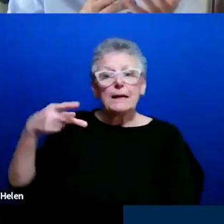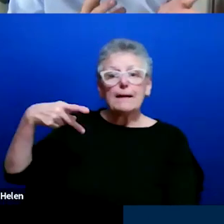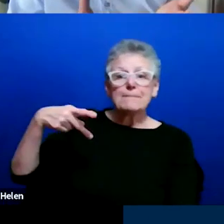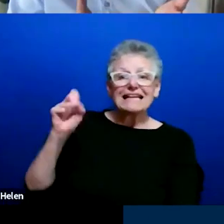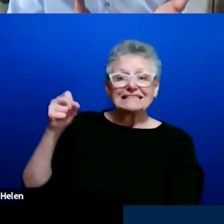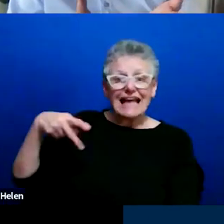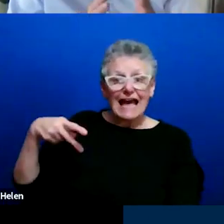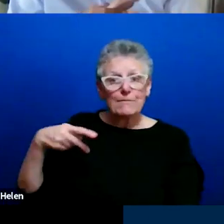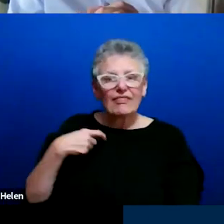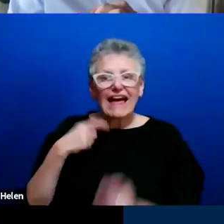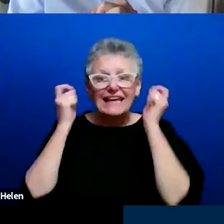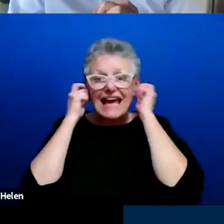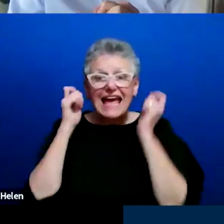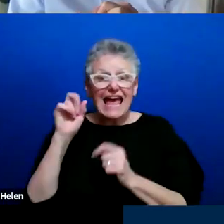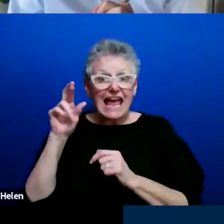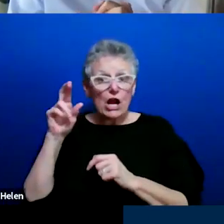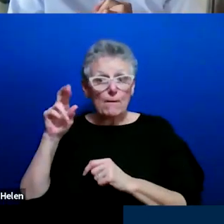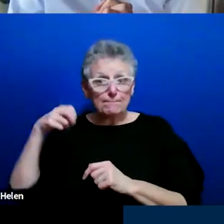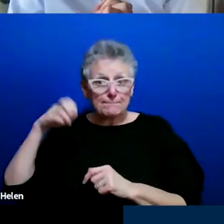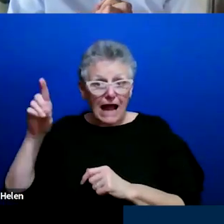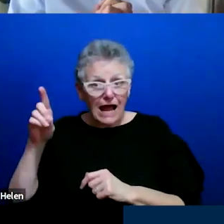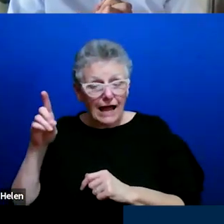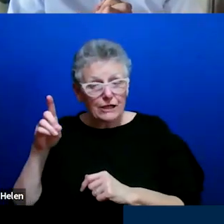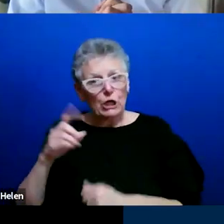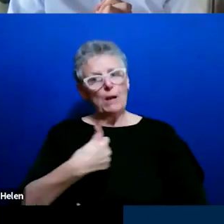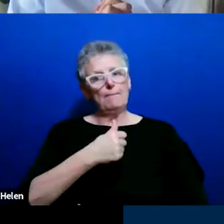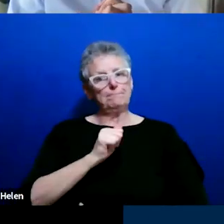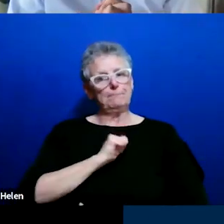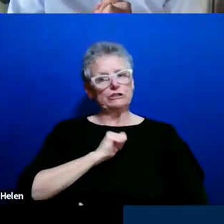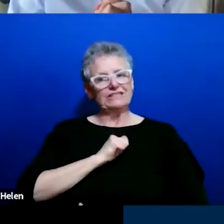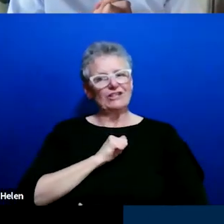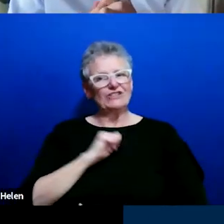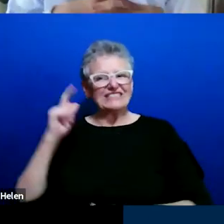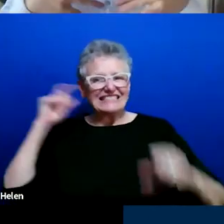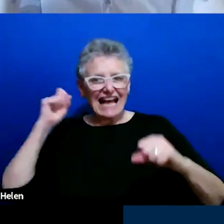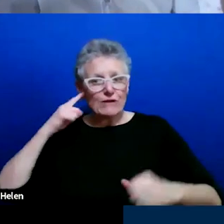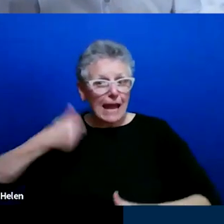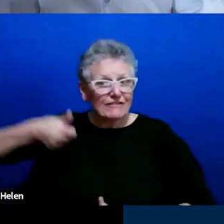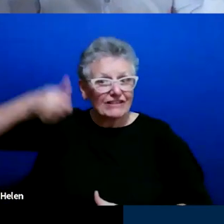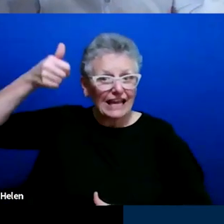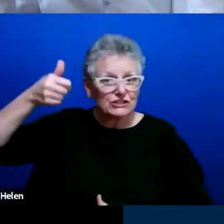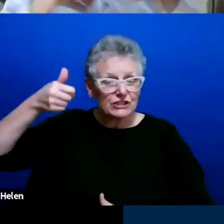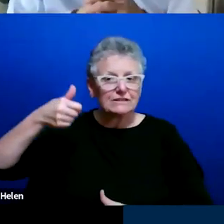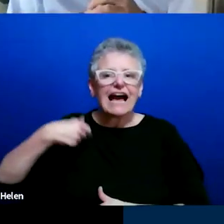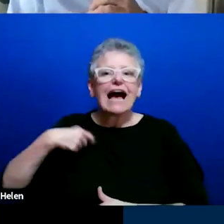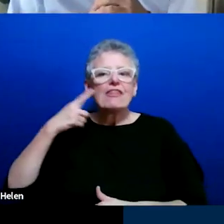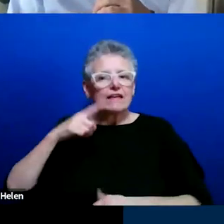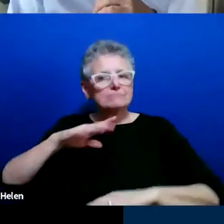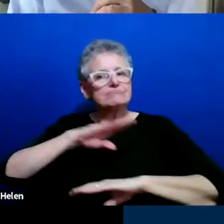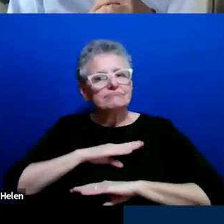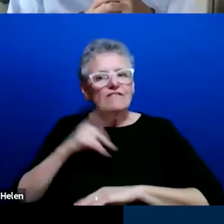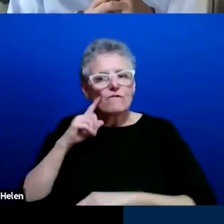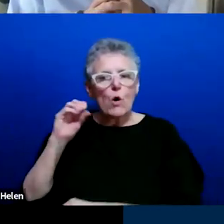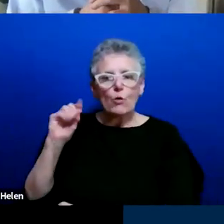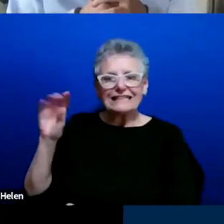you can think of the AirPods with hearing aid function as a PSAP, personal sound amplification product, even though I think it meets the standard for OTC